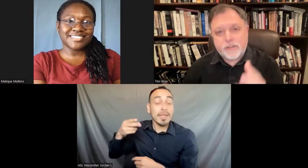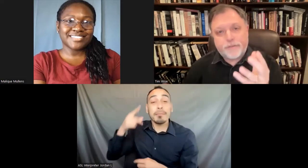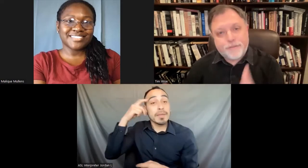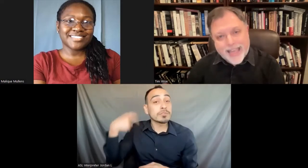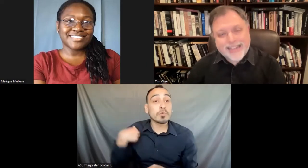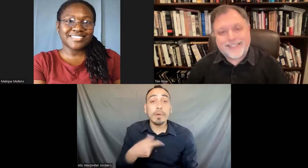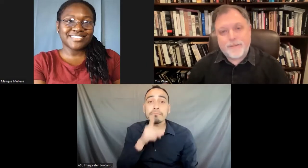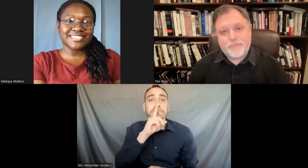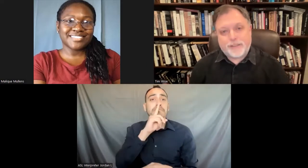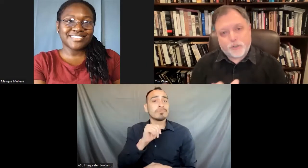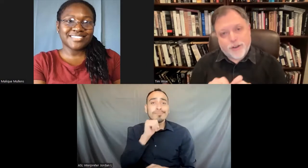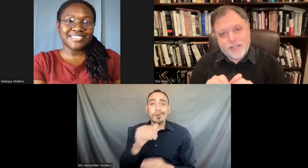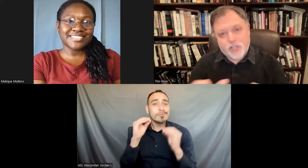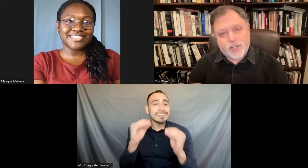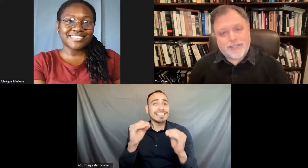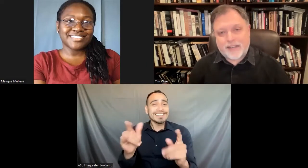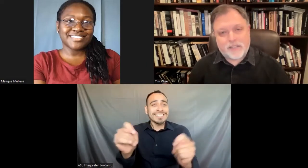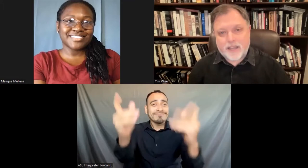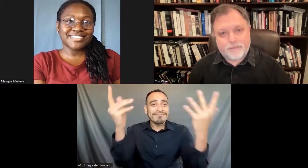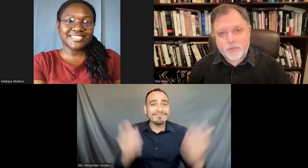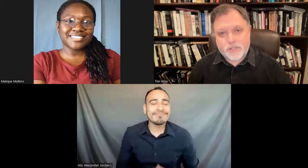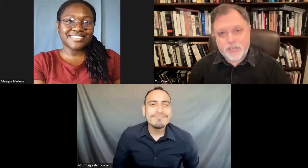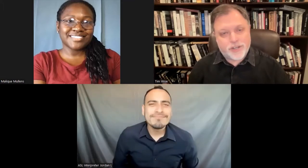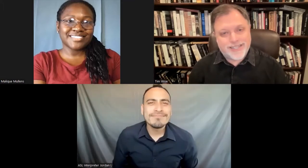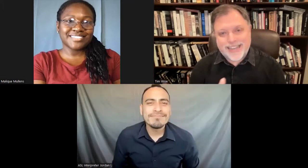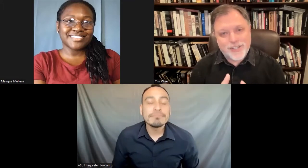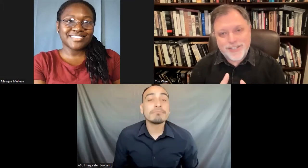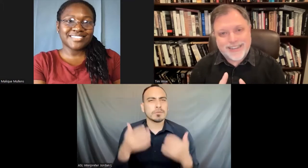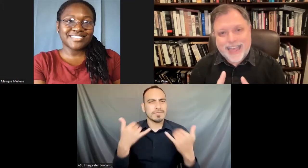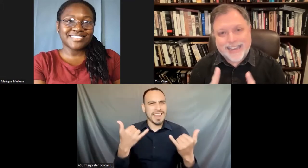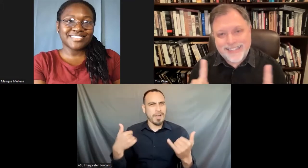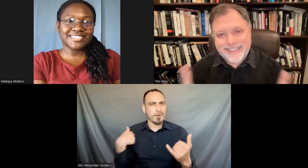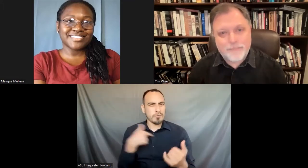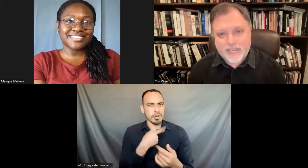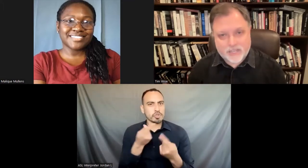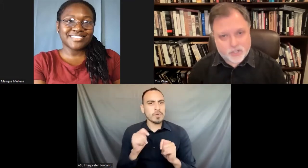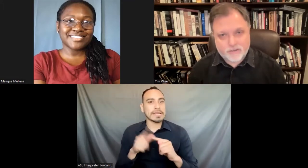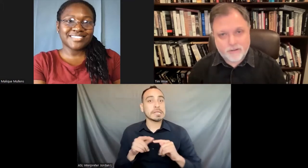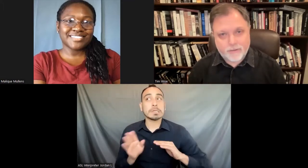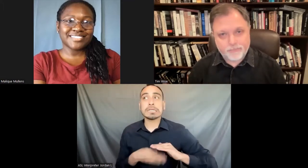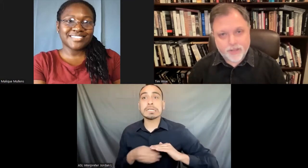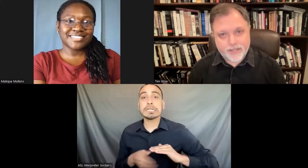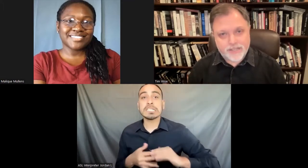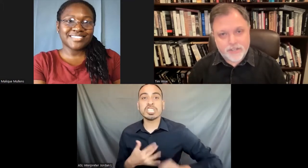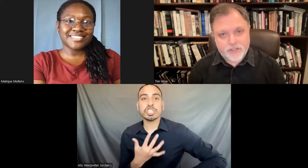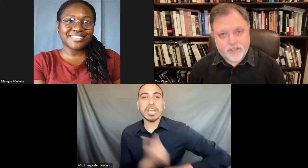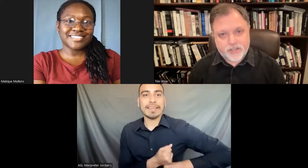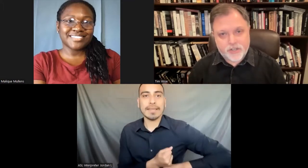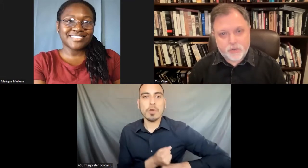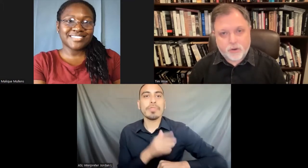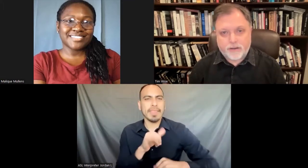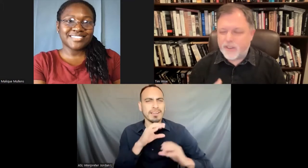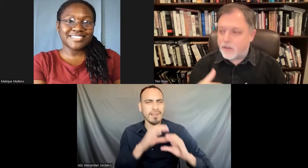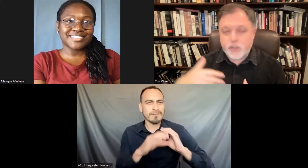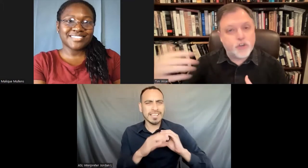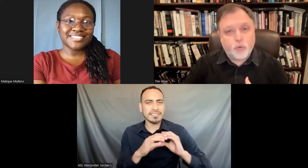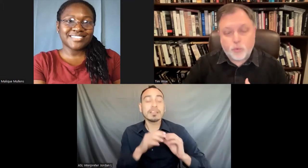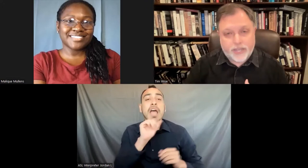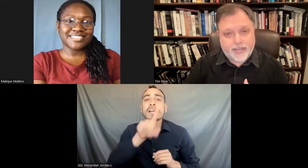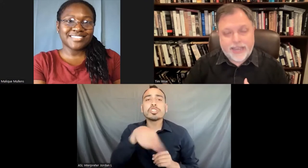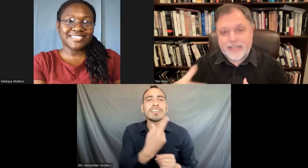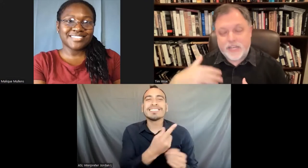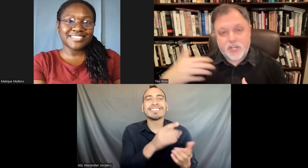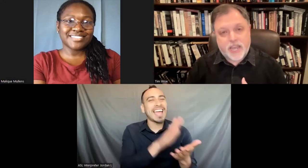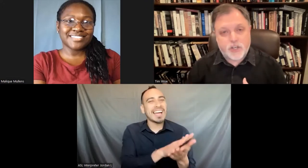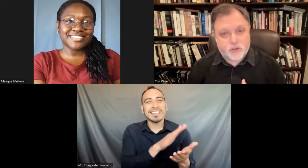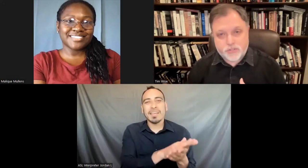it. So the fact that they're trying to shut down the conversation is not just an academic issue. It's not just an issue of